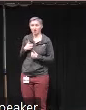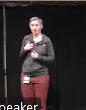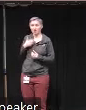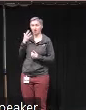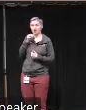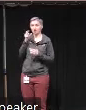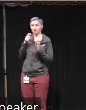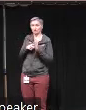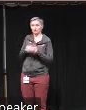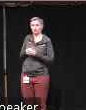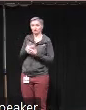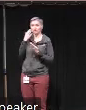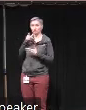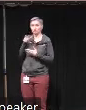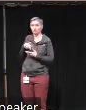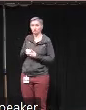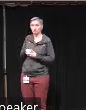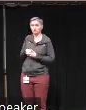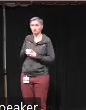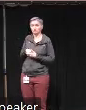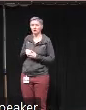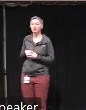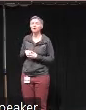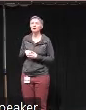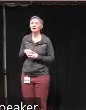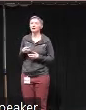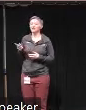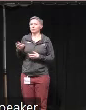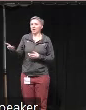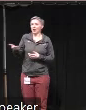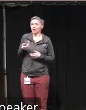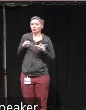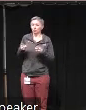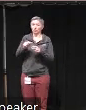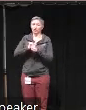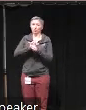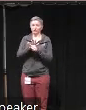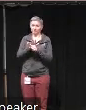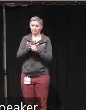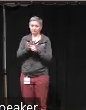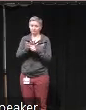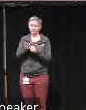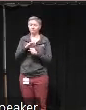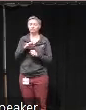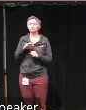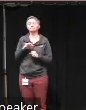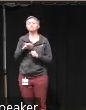recognize them. They were hired during COVID endemic,